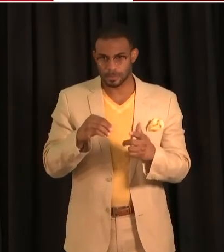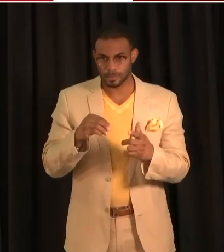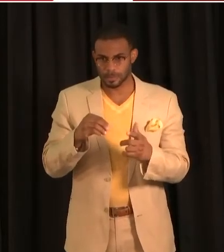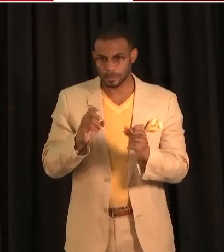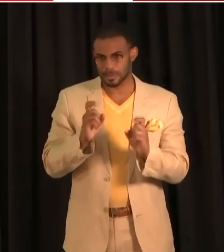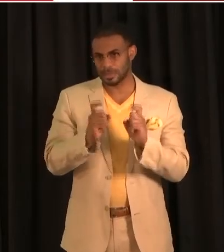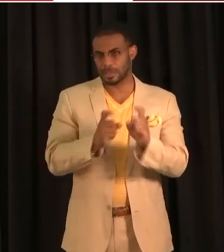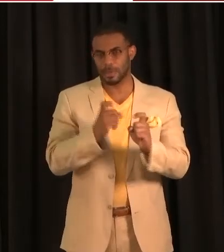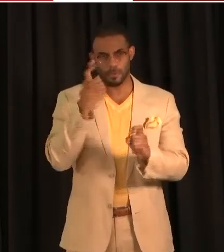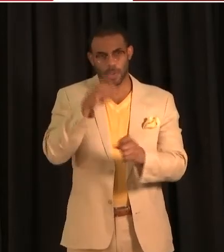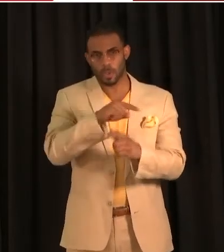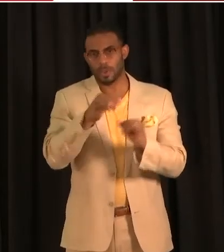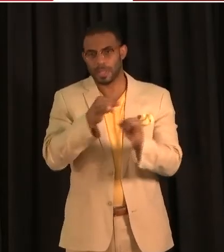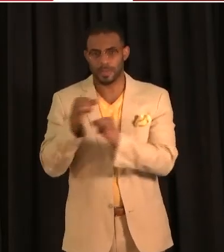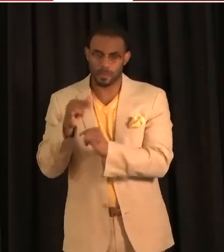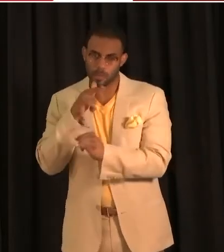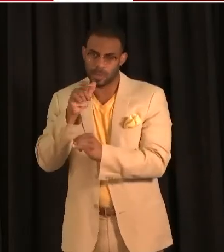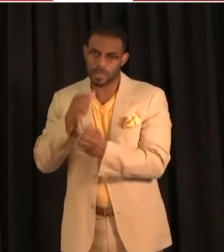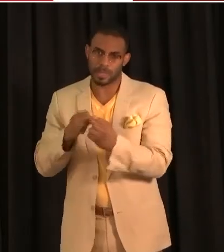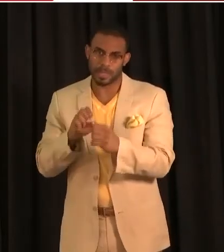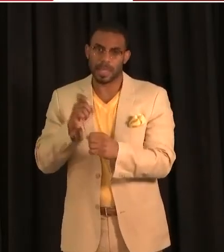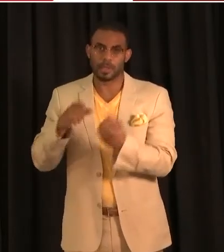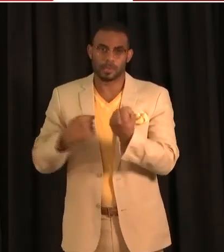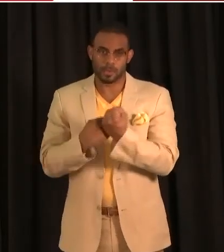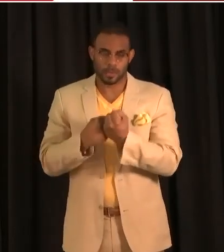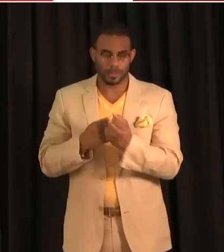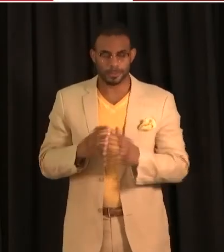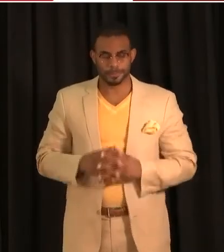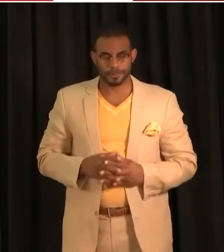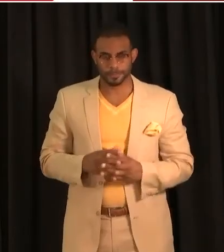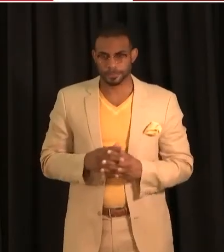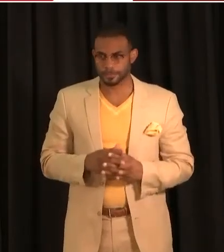assent for those individuals.